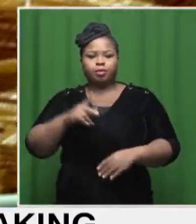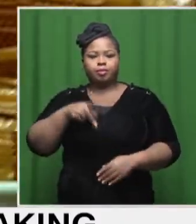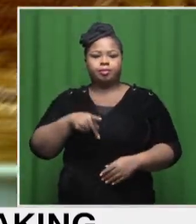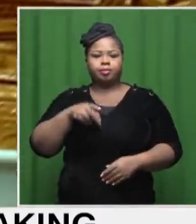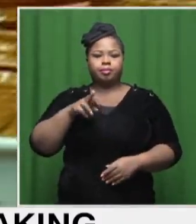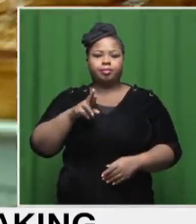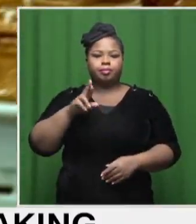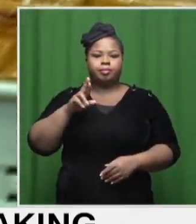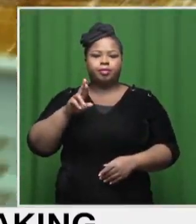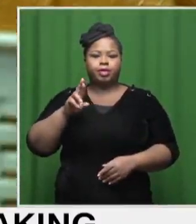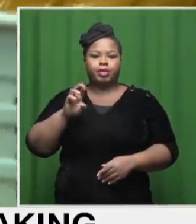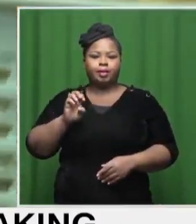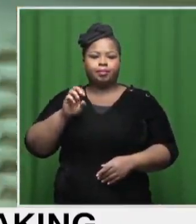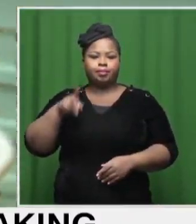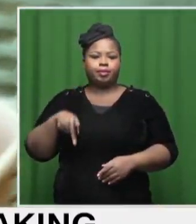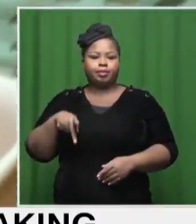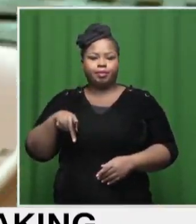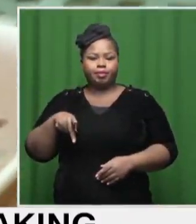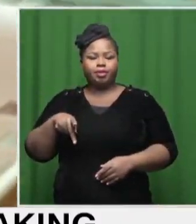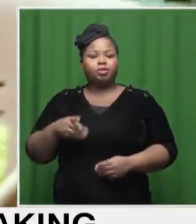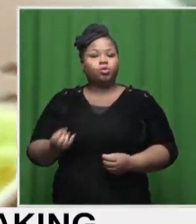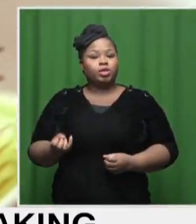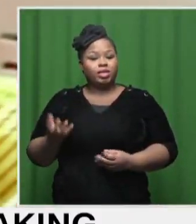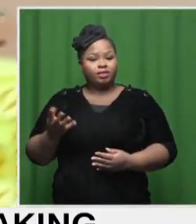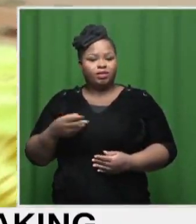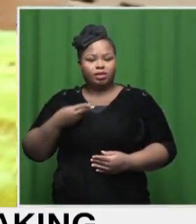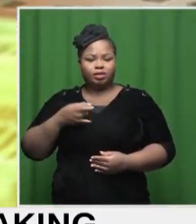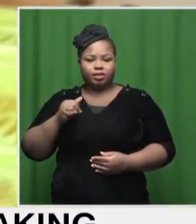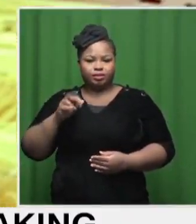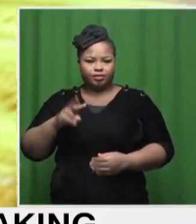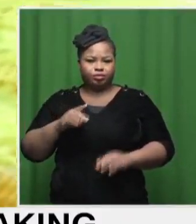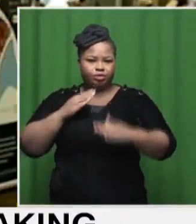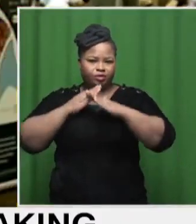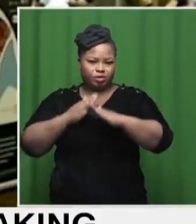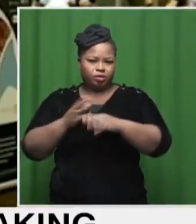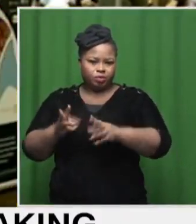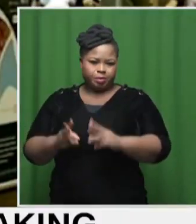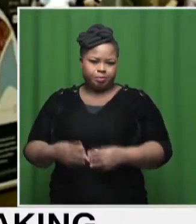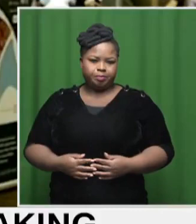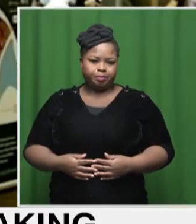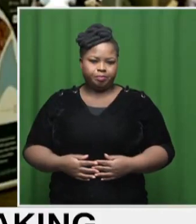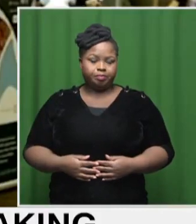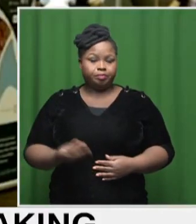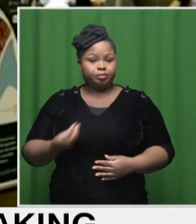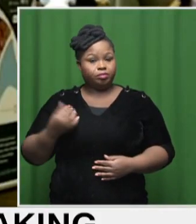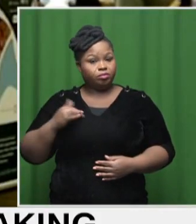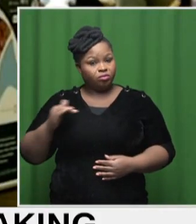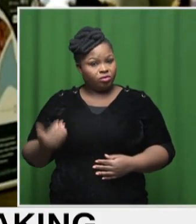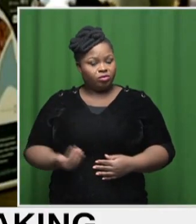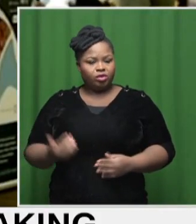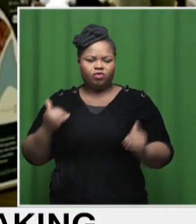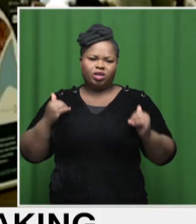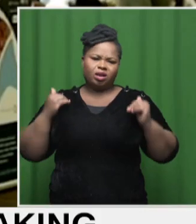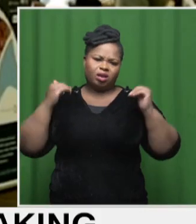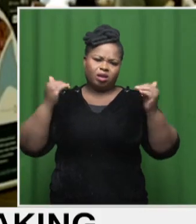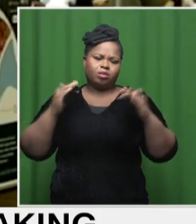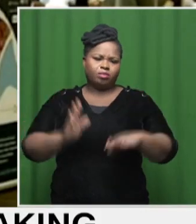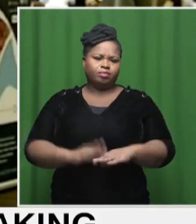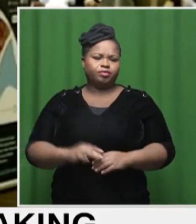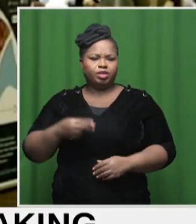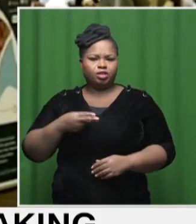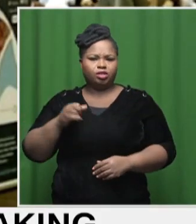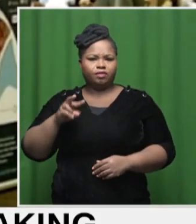pre-exposure prophylaxis or PrEP as an HIV prevention approach. Young women have the highest rates of HIV